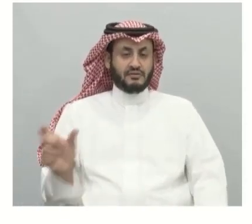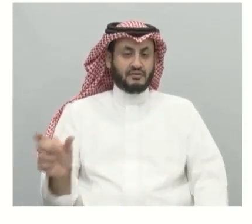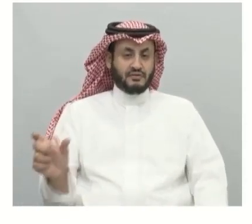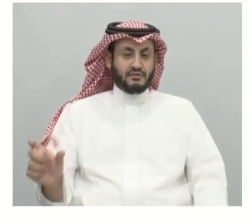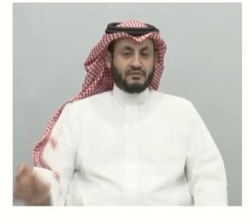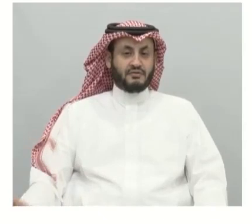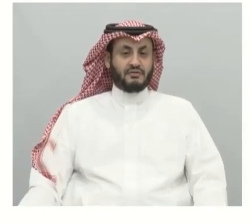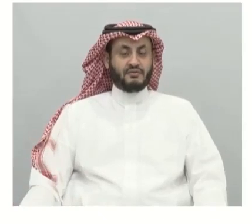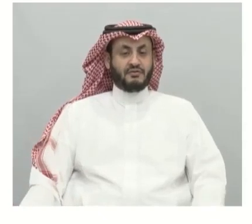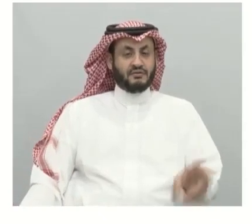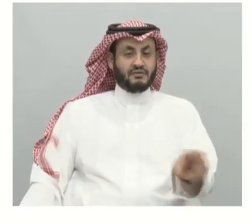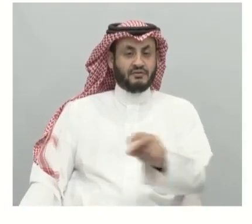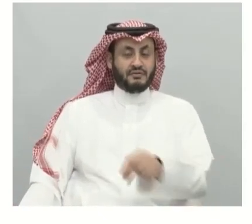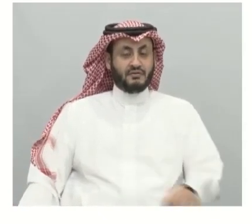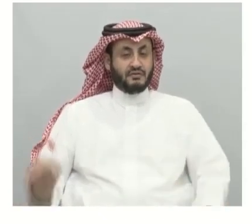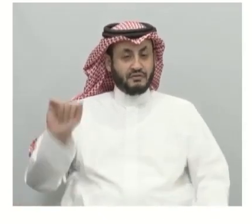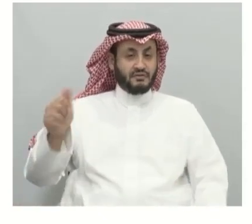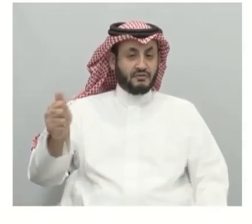this is quite simple, you can add just the